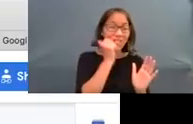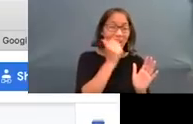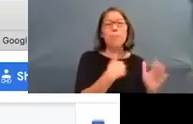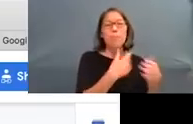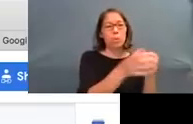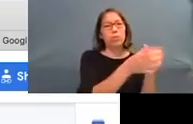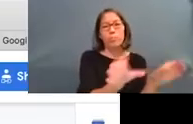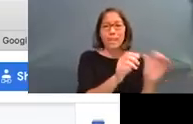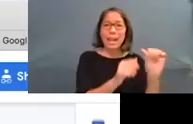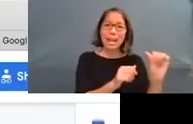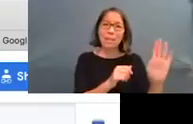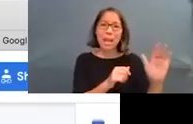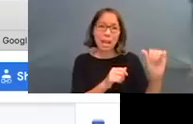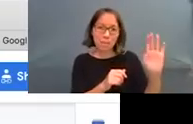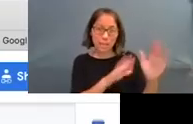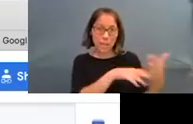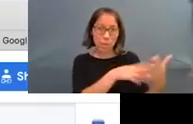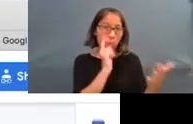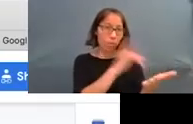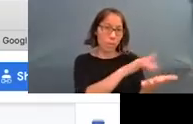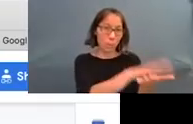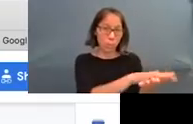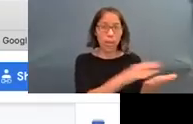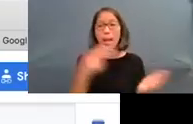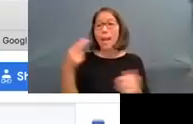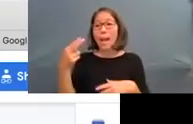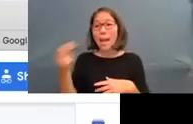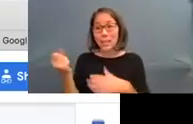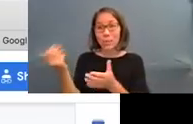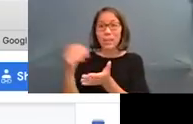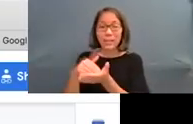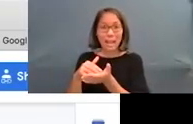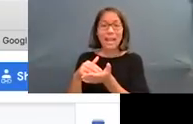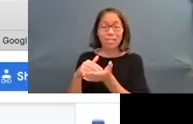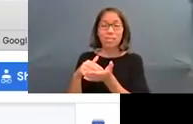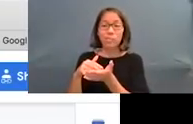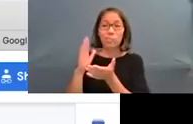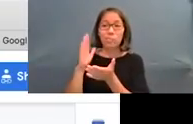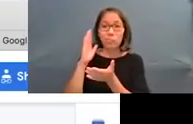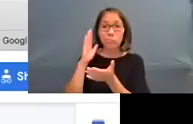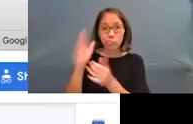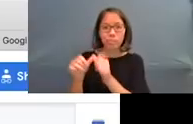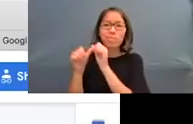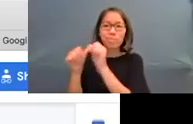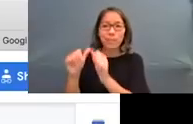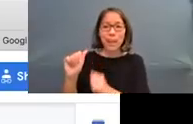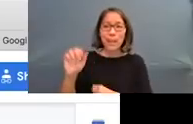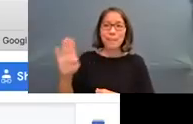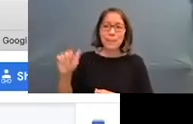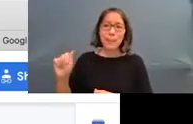up to an A-B schedule with middle school. High school, again, is going to remain A-B